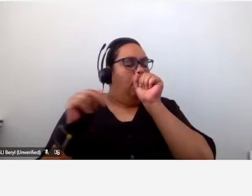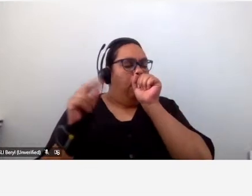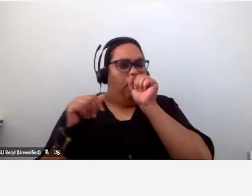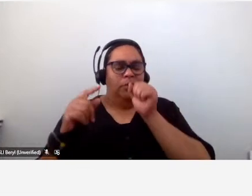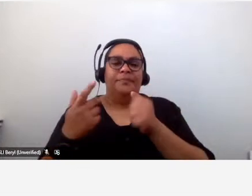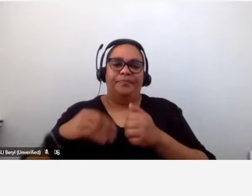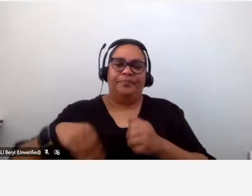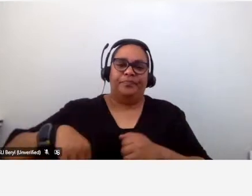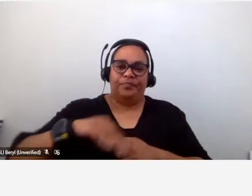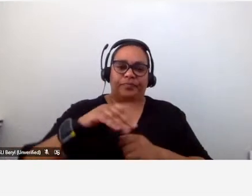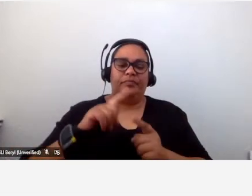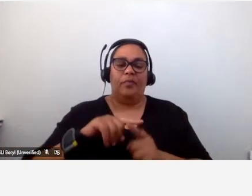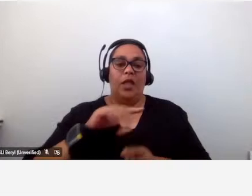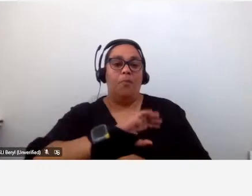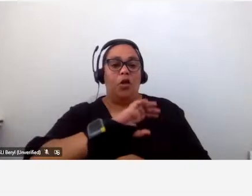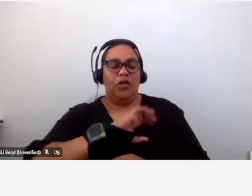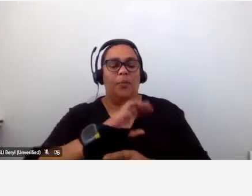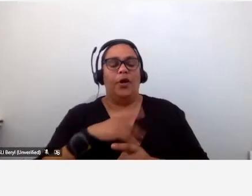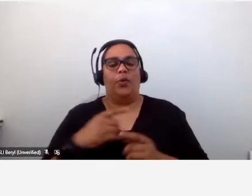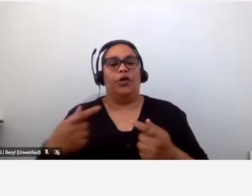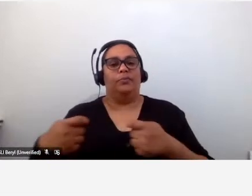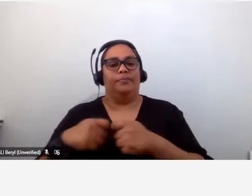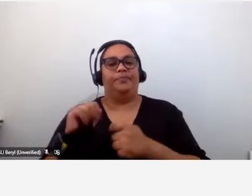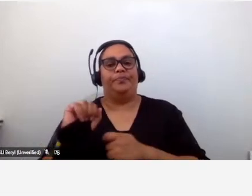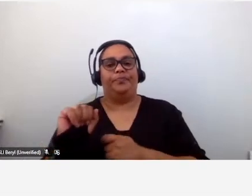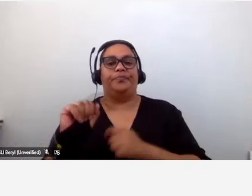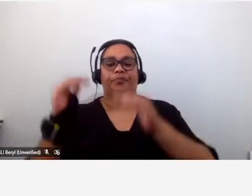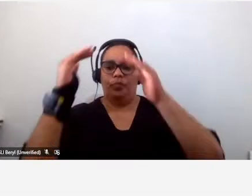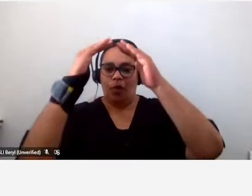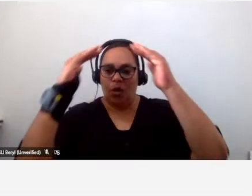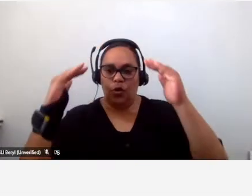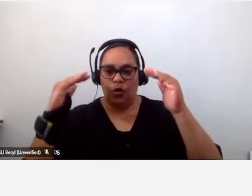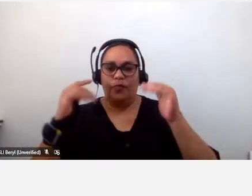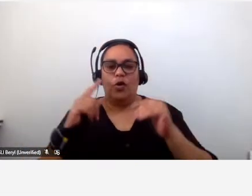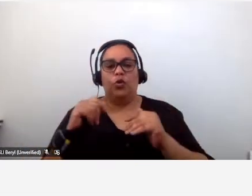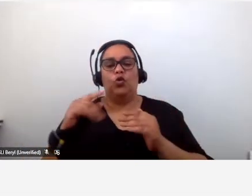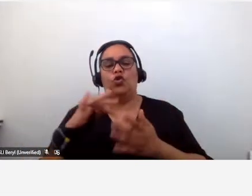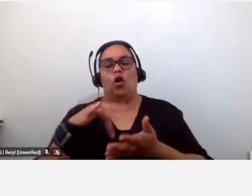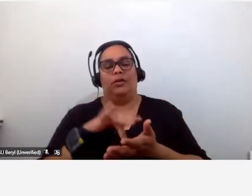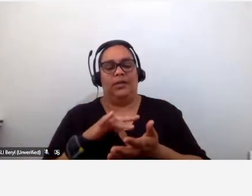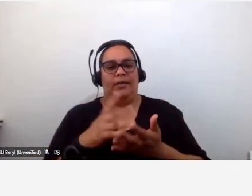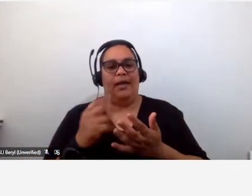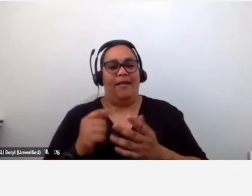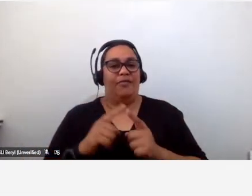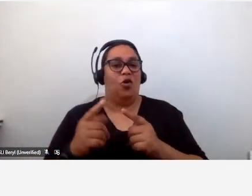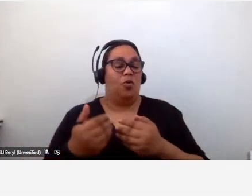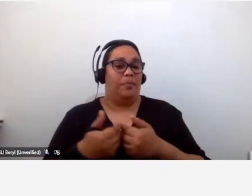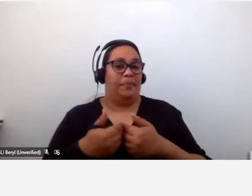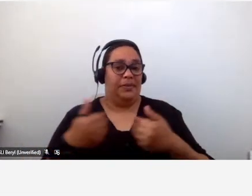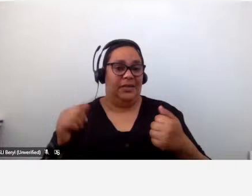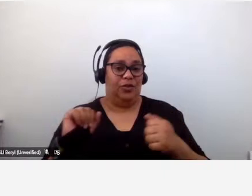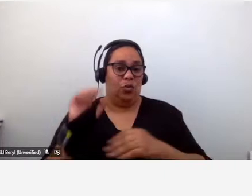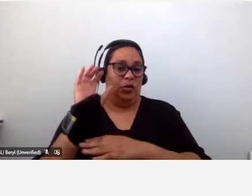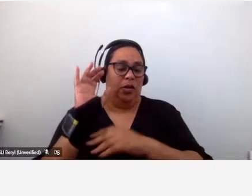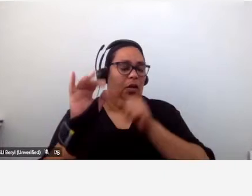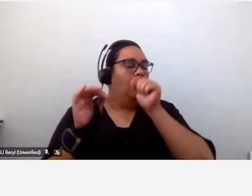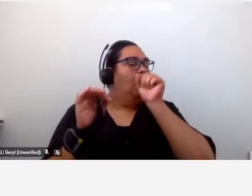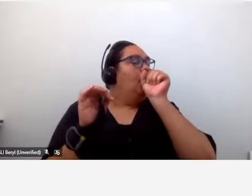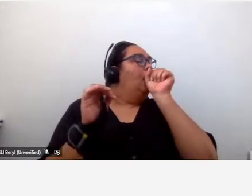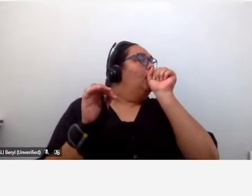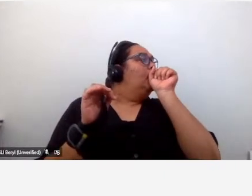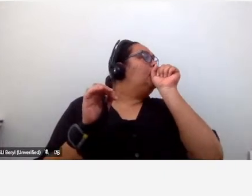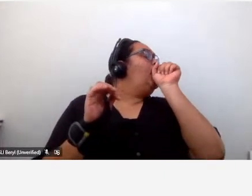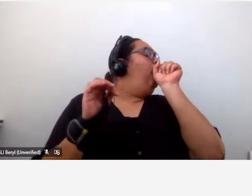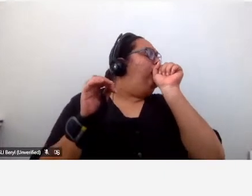pitch. And in Mossel Bay, we contributed towards the roofing of the Tusong Centre as well. So besides the netball courts, which was our